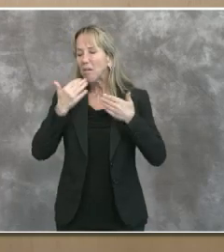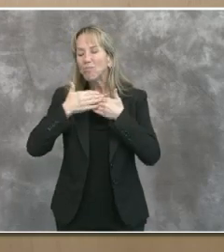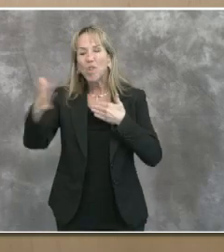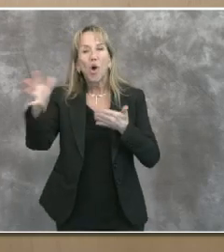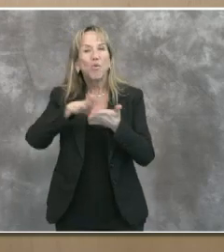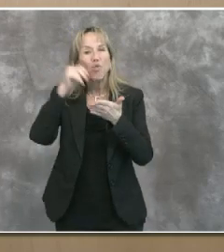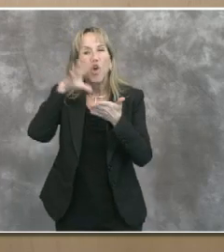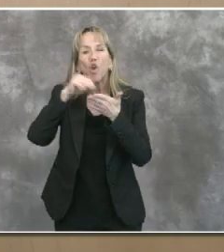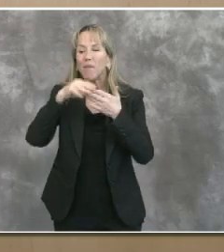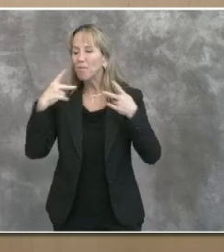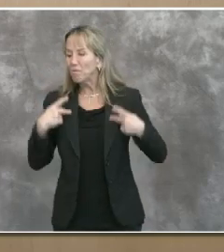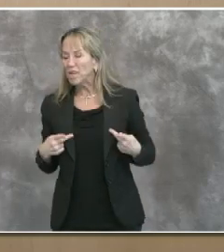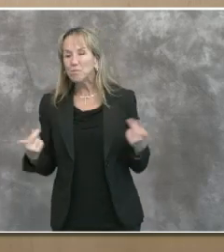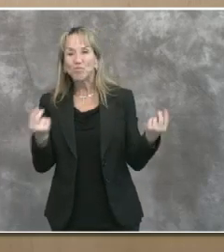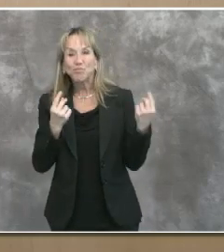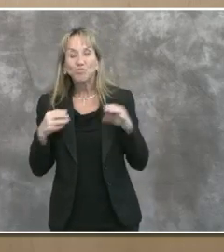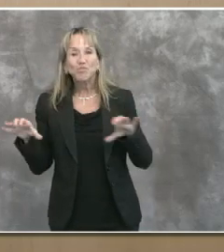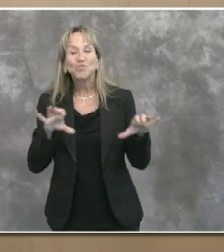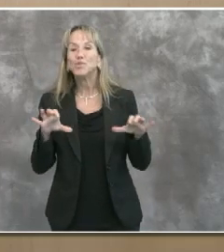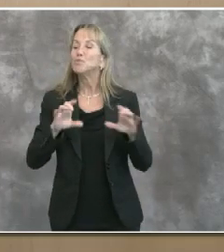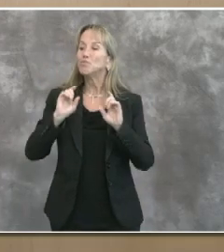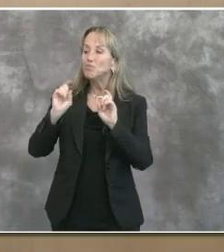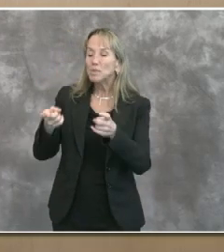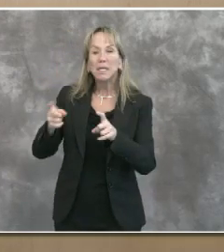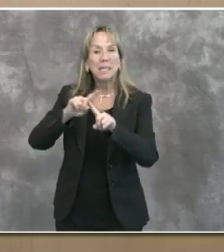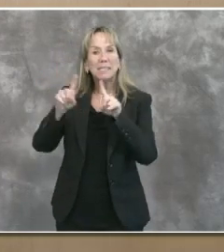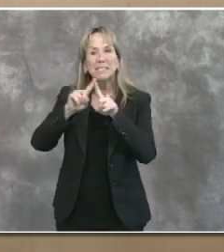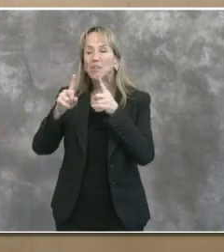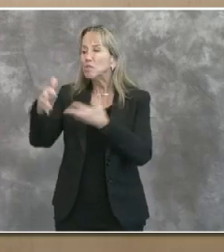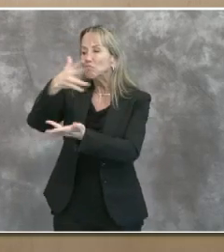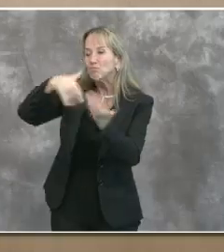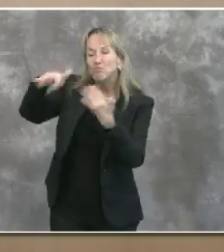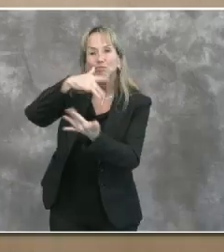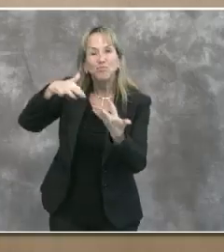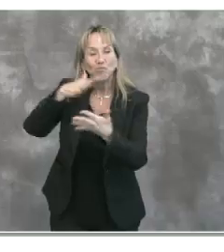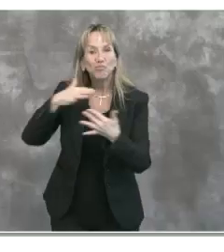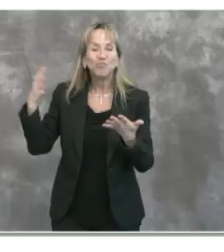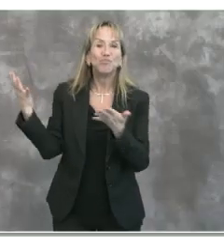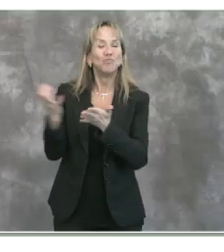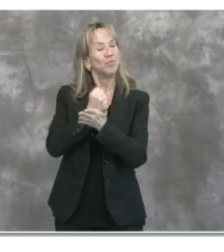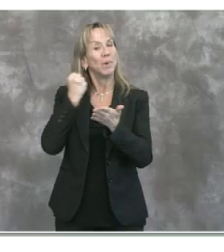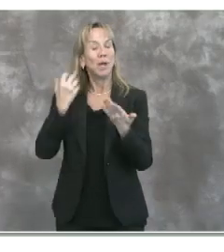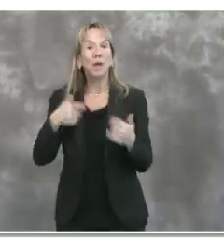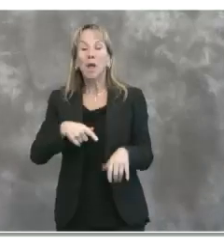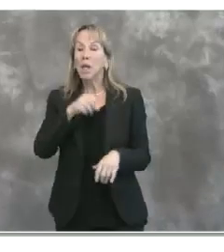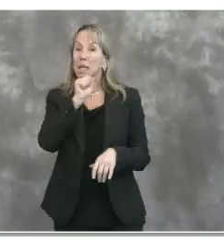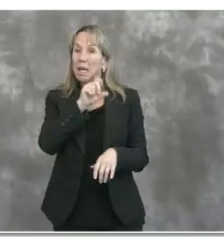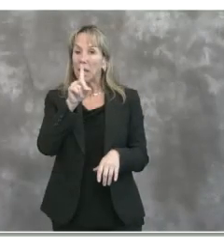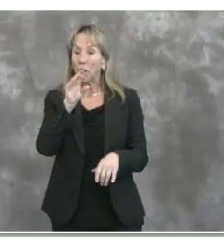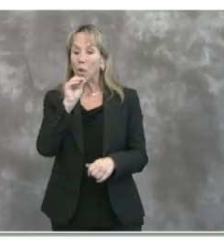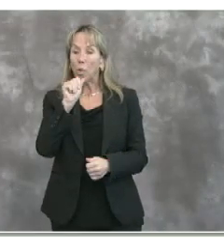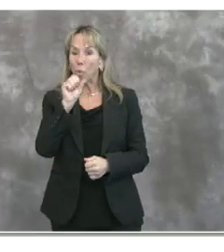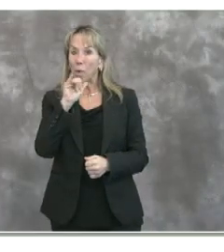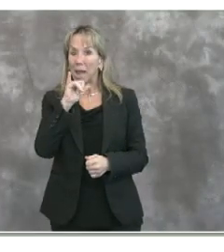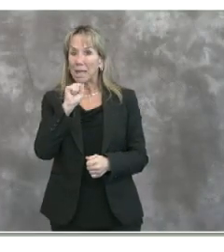activity, volunteer service, and social engagement opportunities. San Diego OASIS has